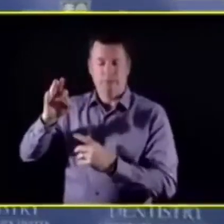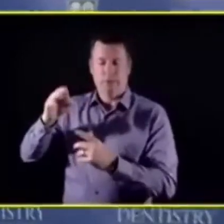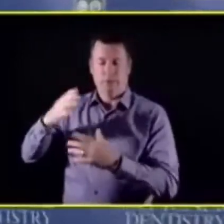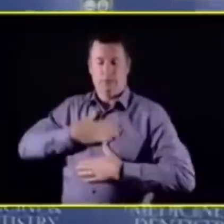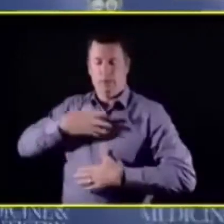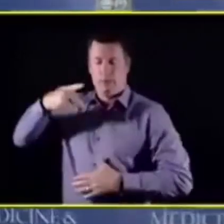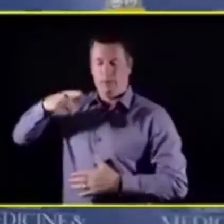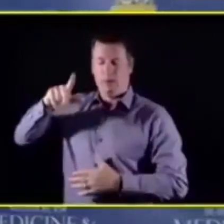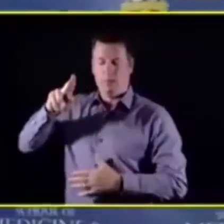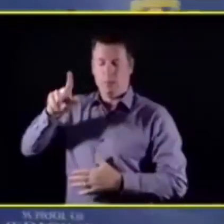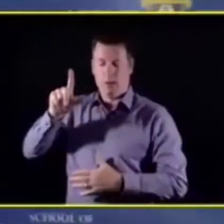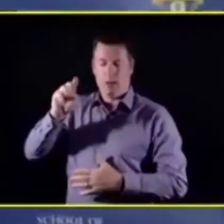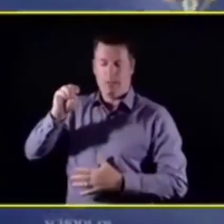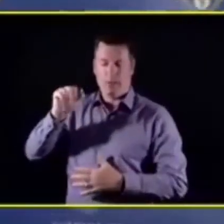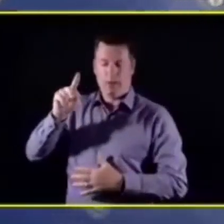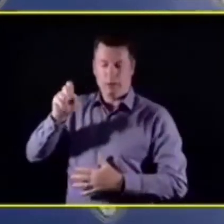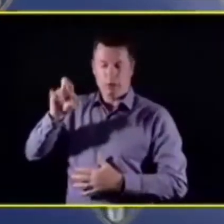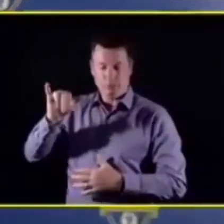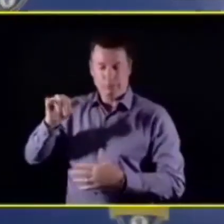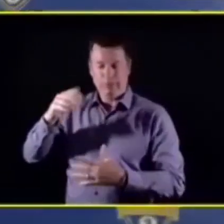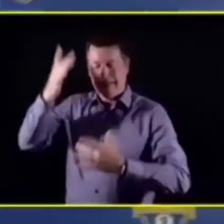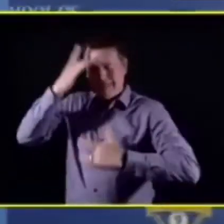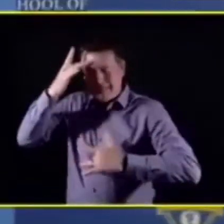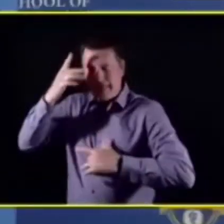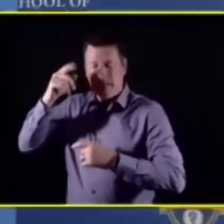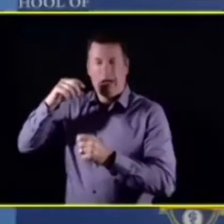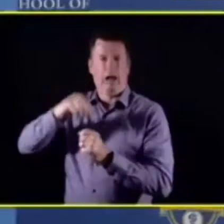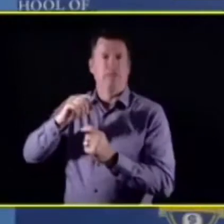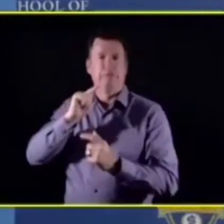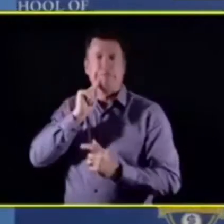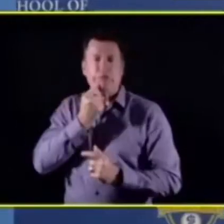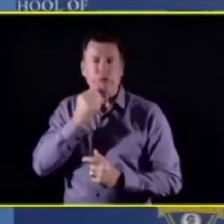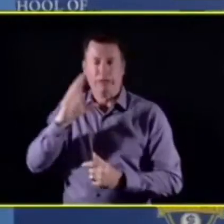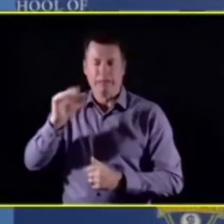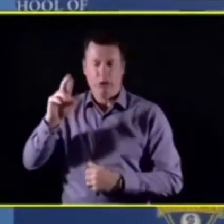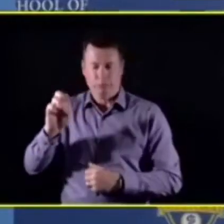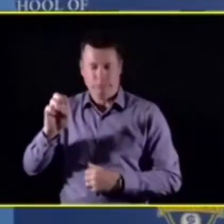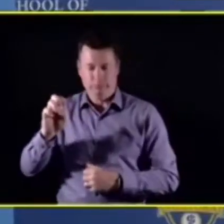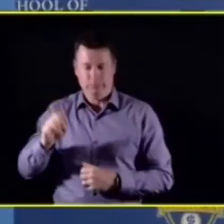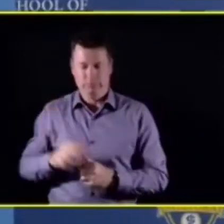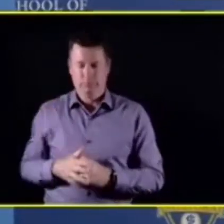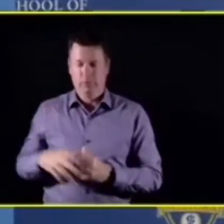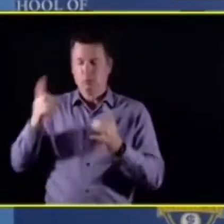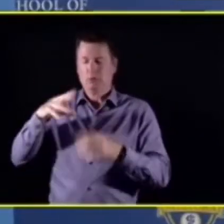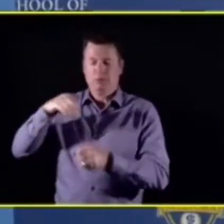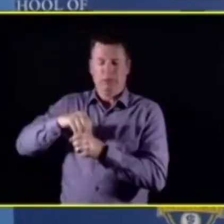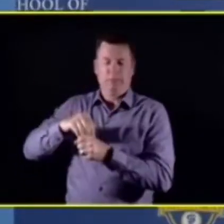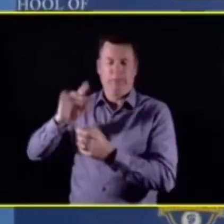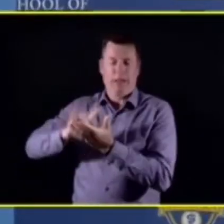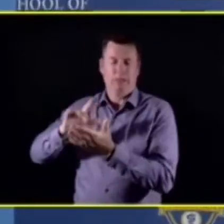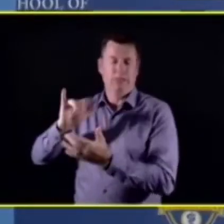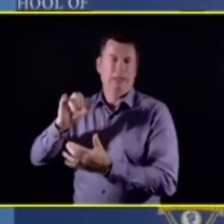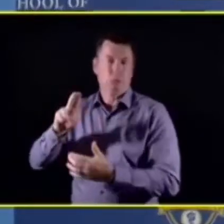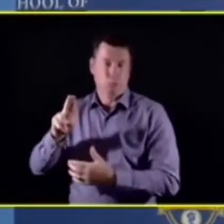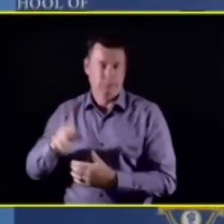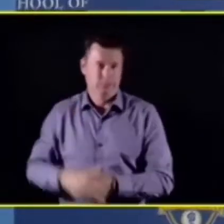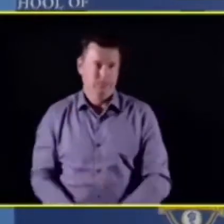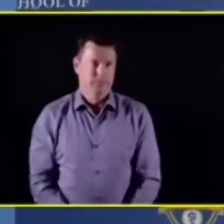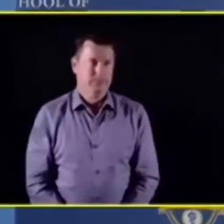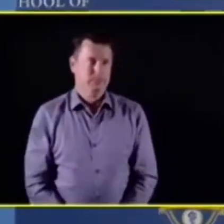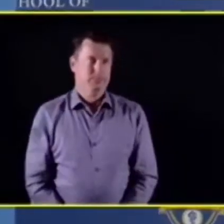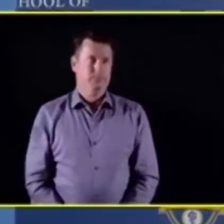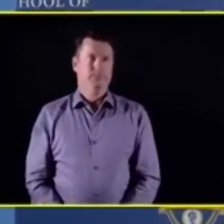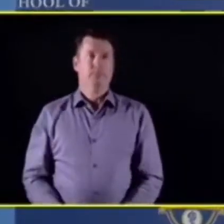the sickest of our COVID patients in our intensive care units at Strong Memorial Hospital since the pandemic began in